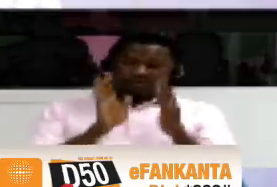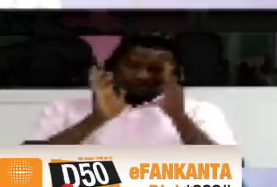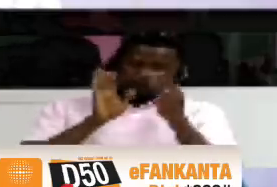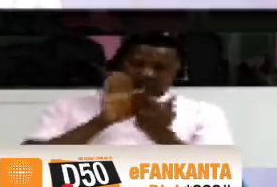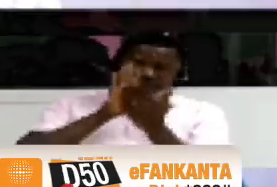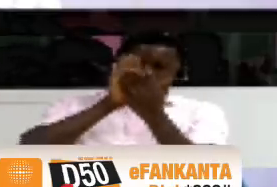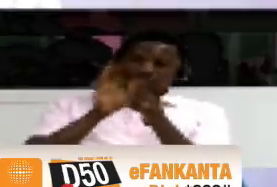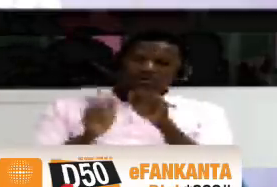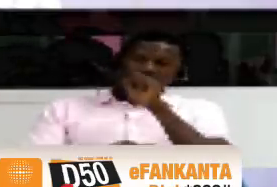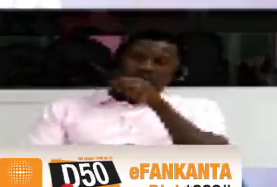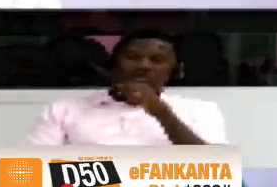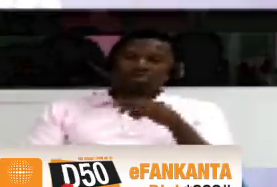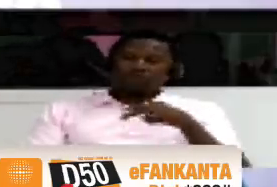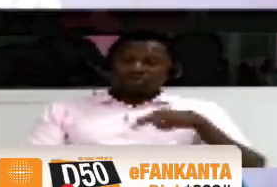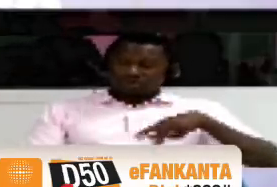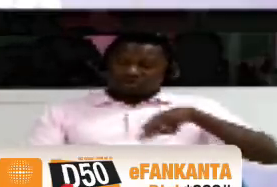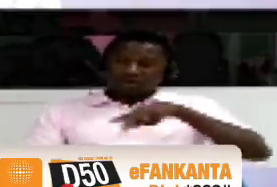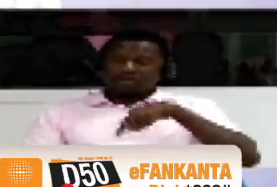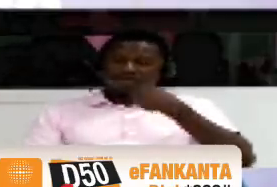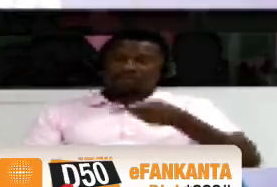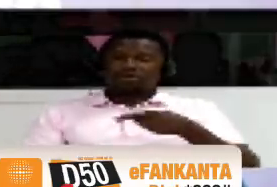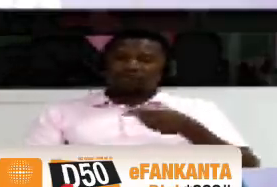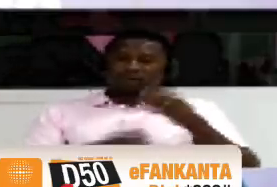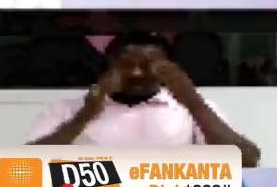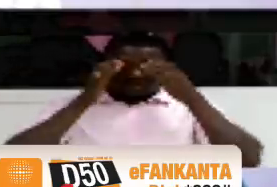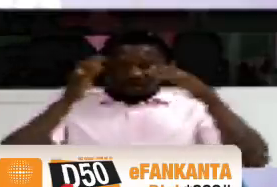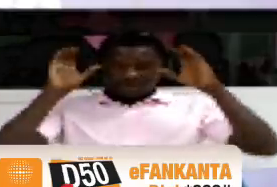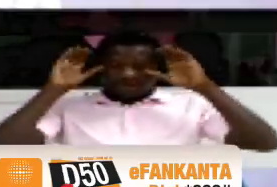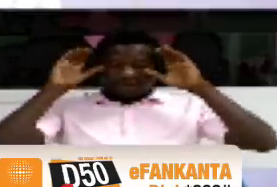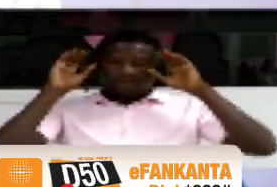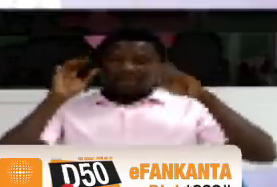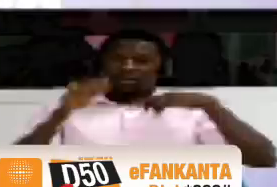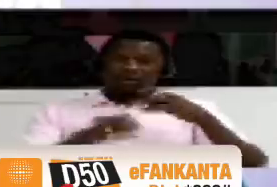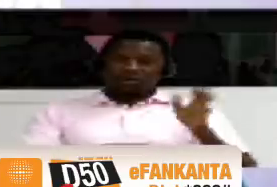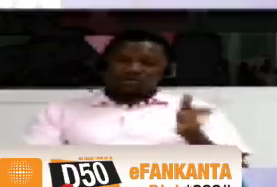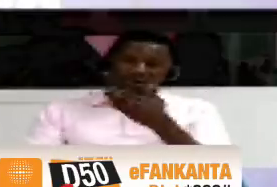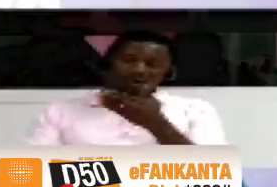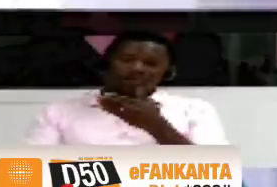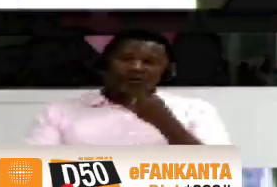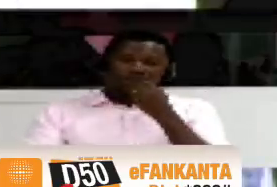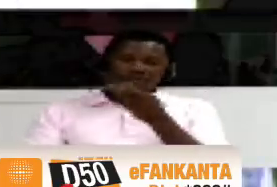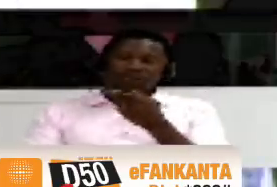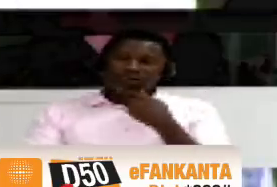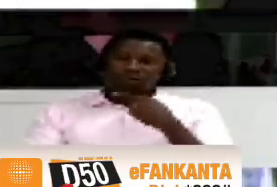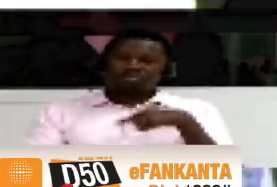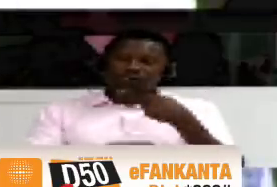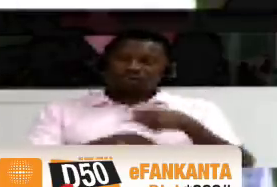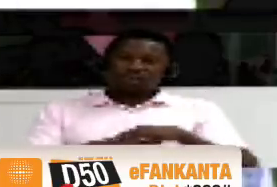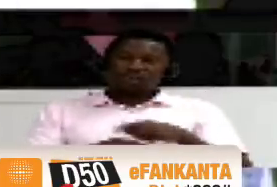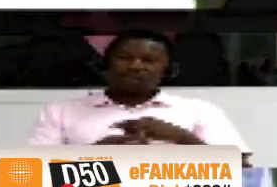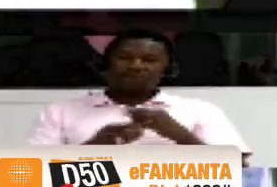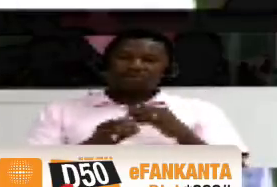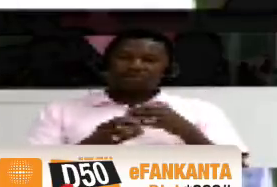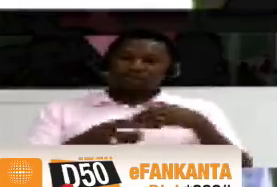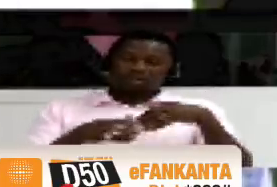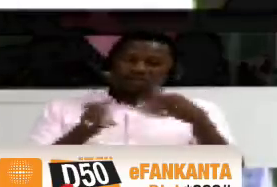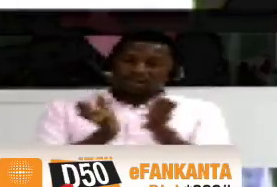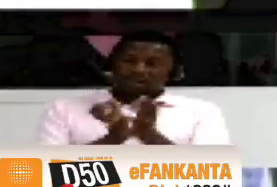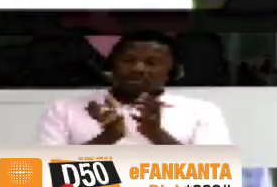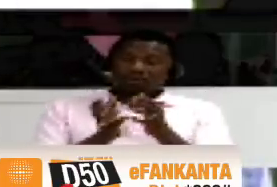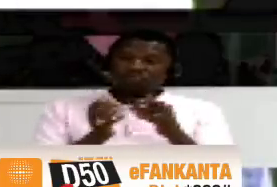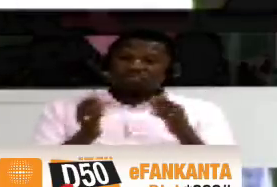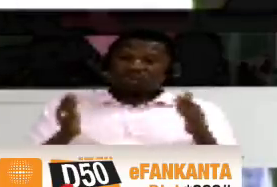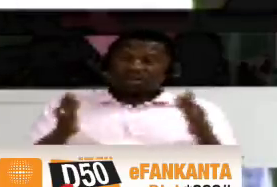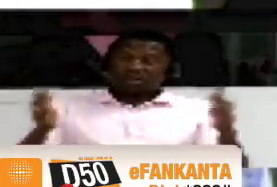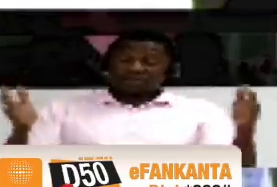from the Gambia College as you were going. You said at some point the crowd grew bigger and you felt,